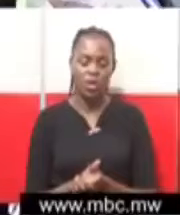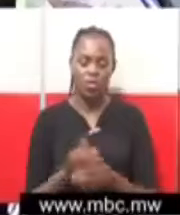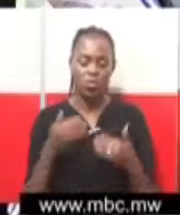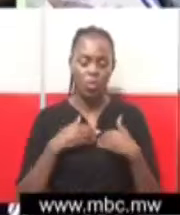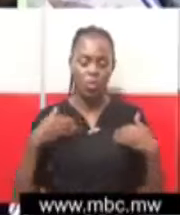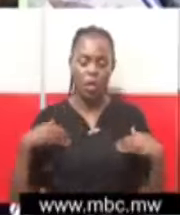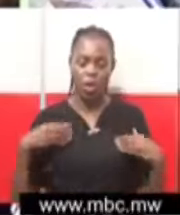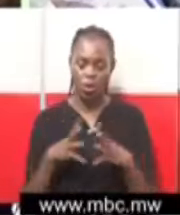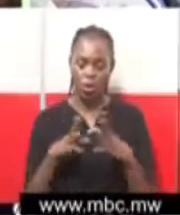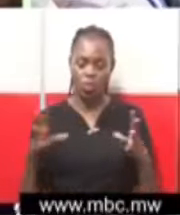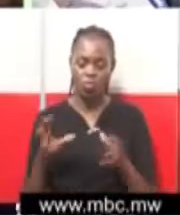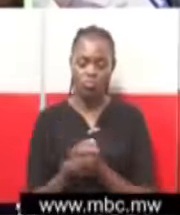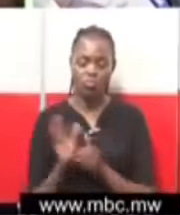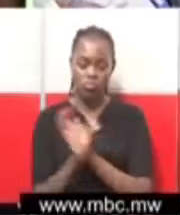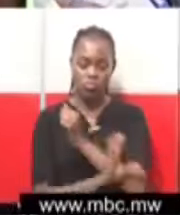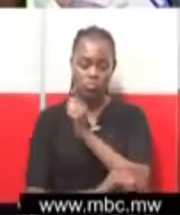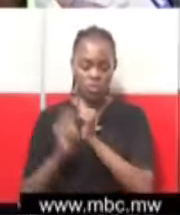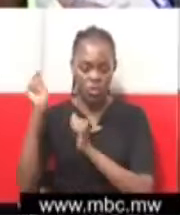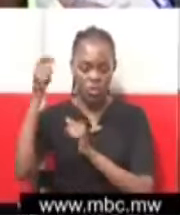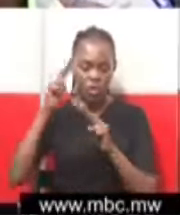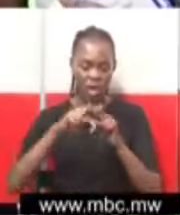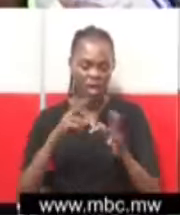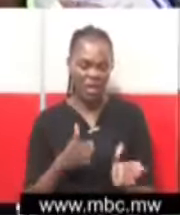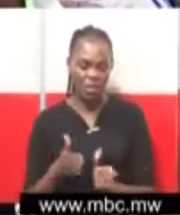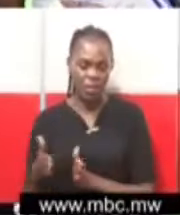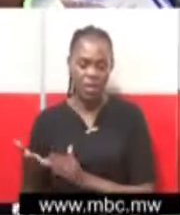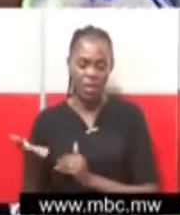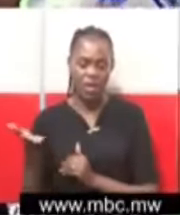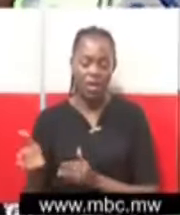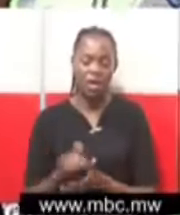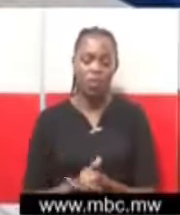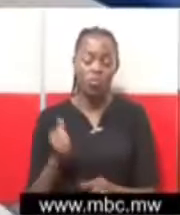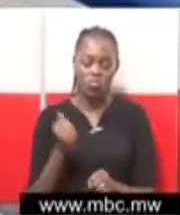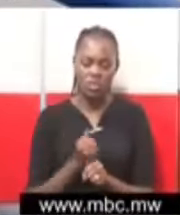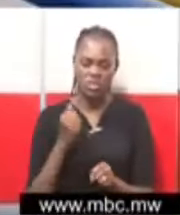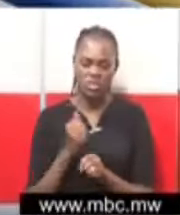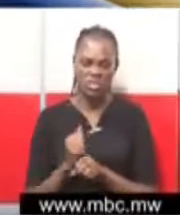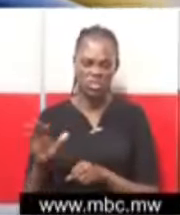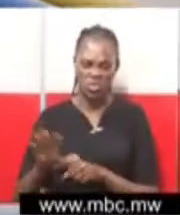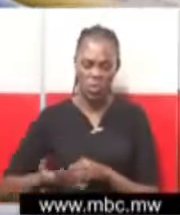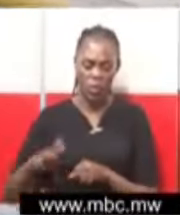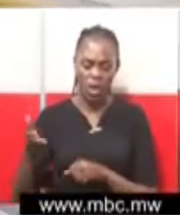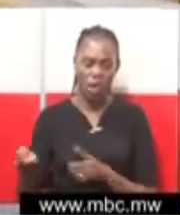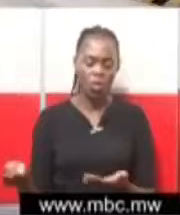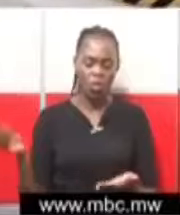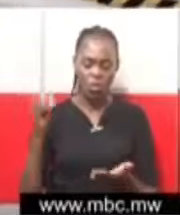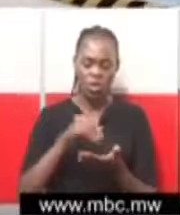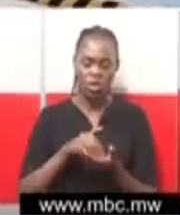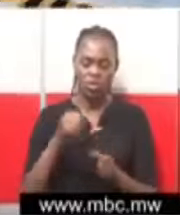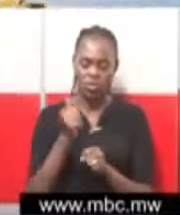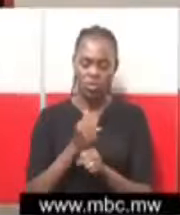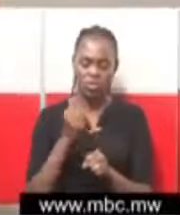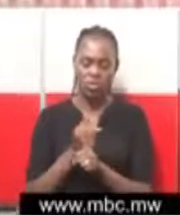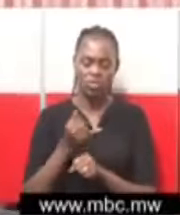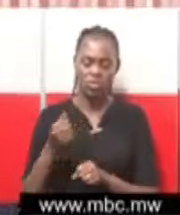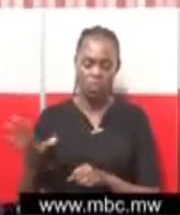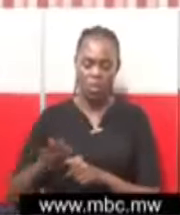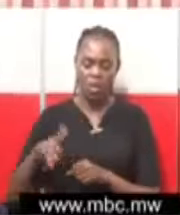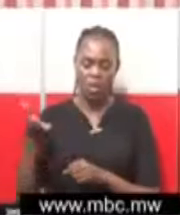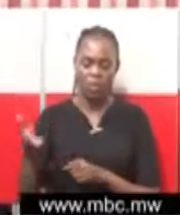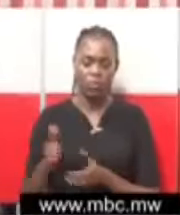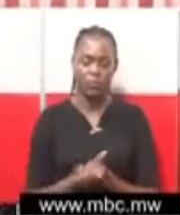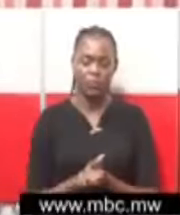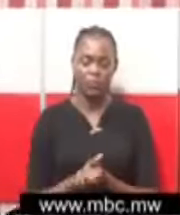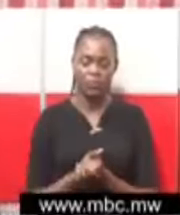opportunity for Malawi to have its own share of the port's utilization topping up on the current usage. Nduna